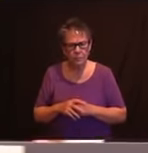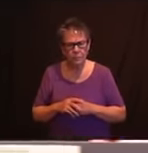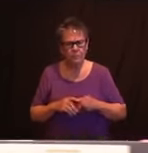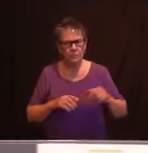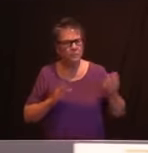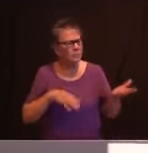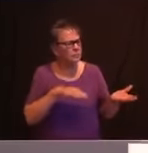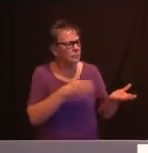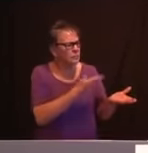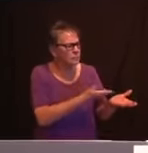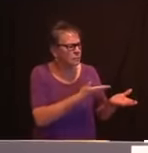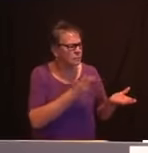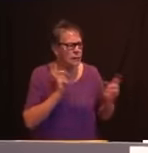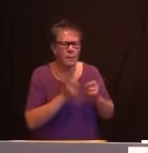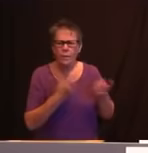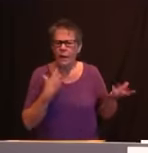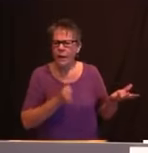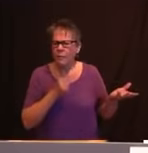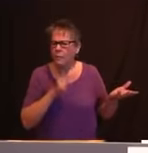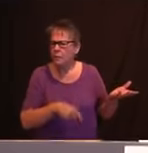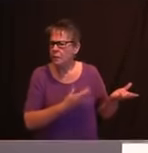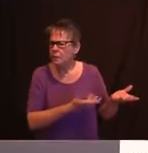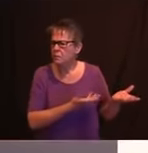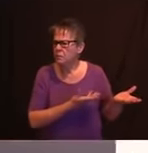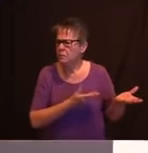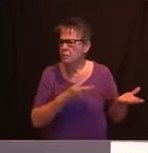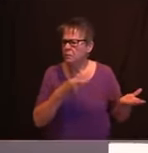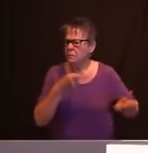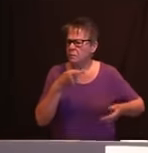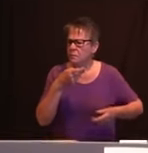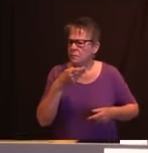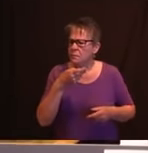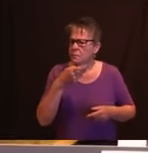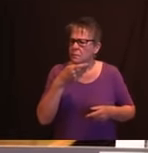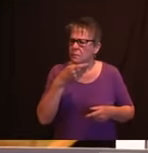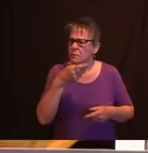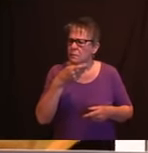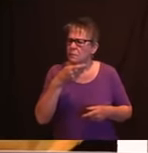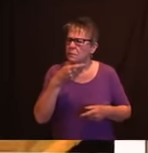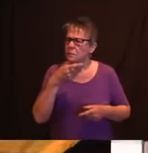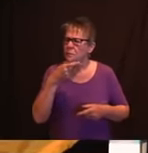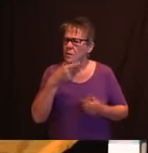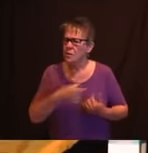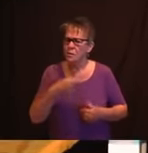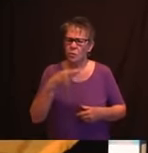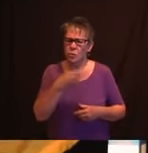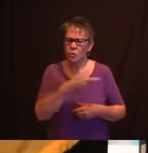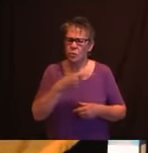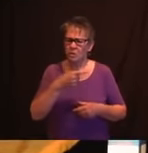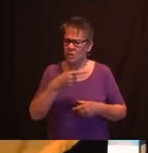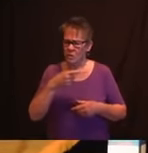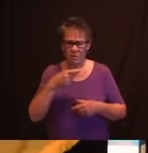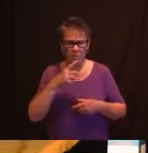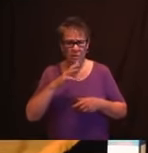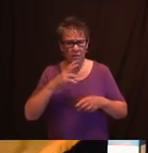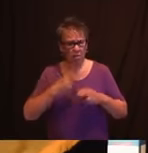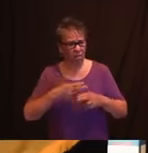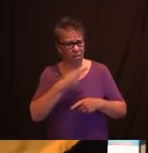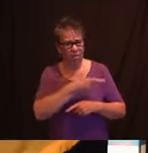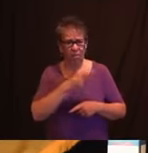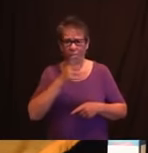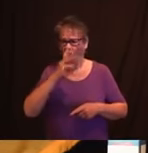we prioritized hospitals over long-term care. We actually prioritized all of our